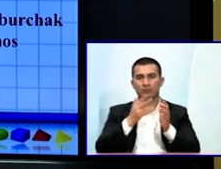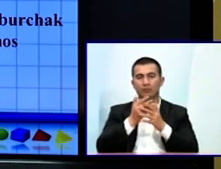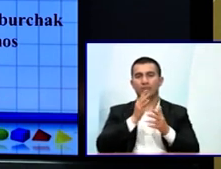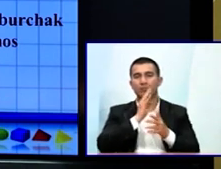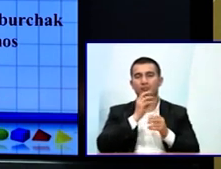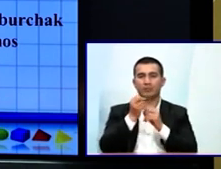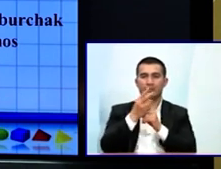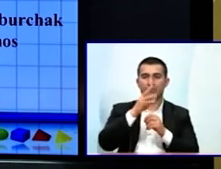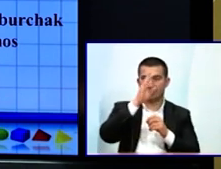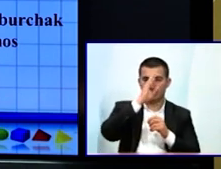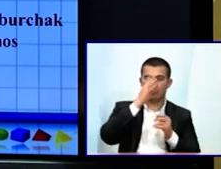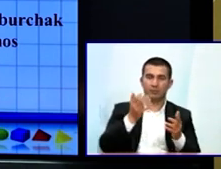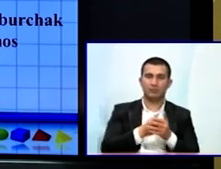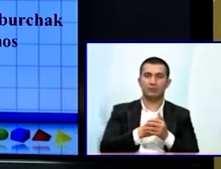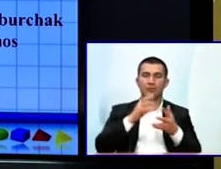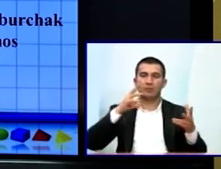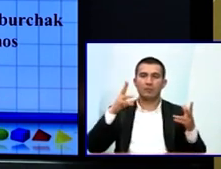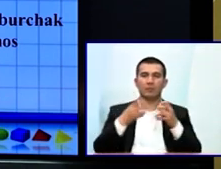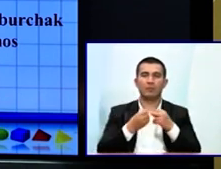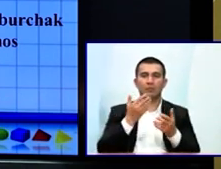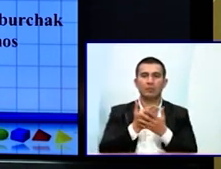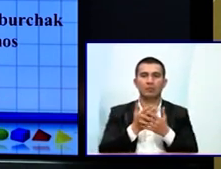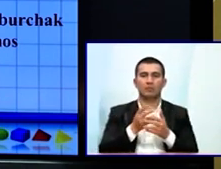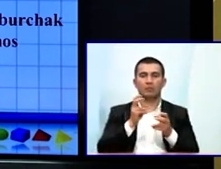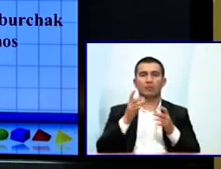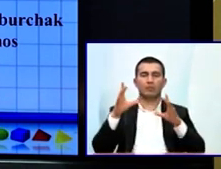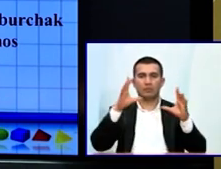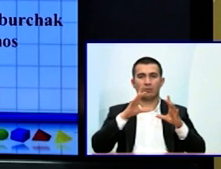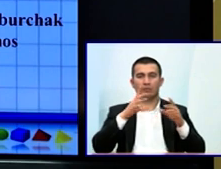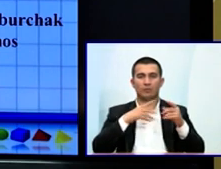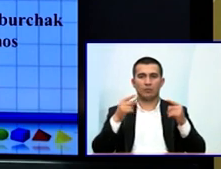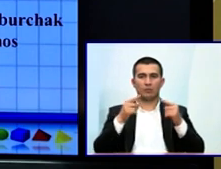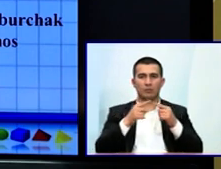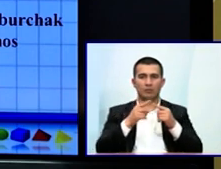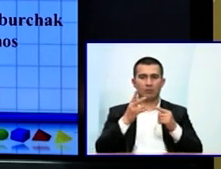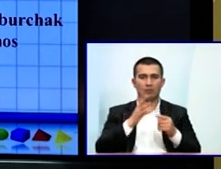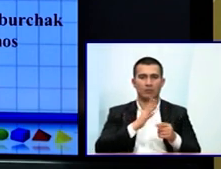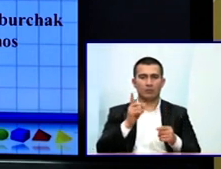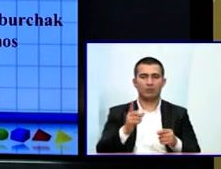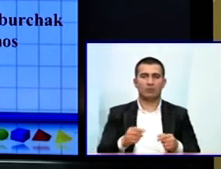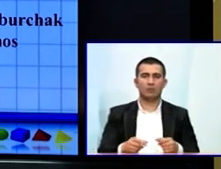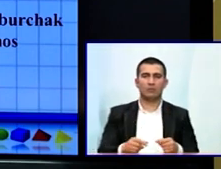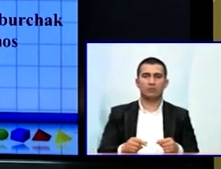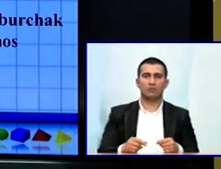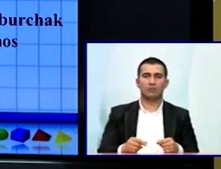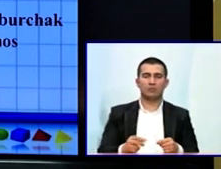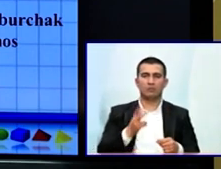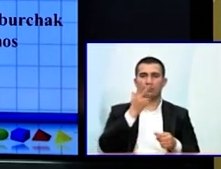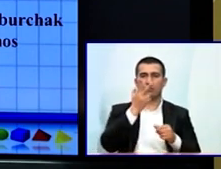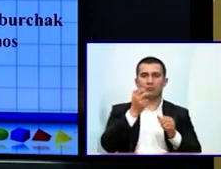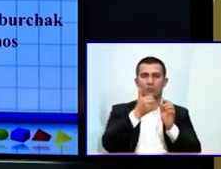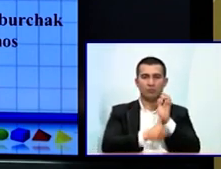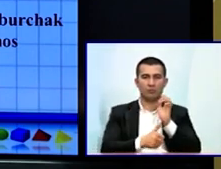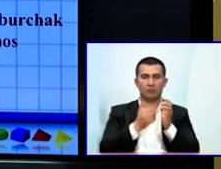bola. O'quvchilarning umumiy soniga mos doiraviy diagramma tuzing. Demak, biz 360